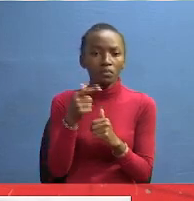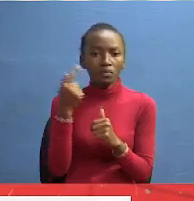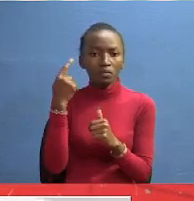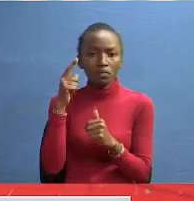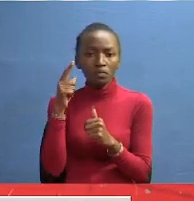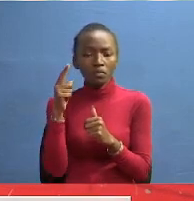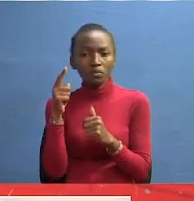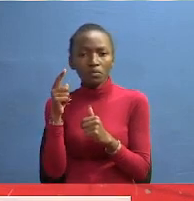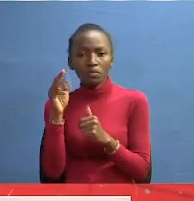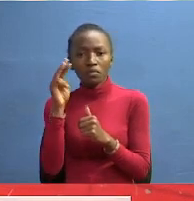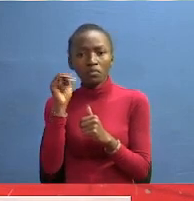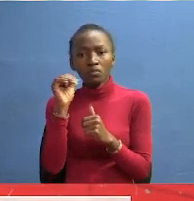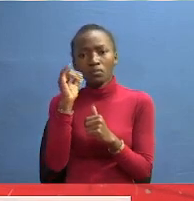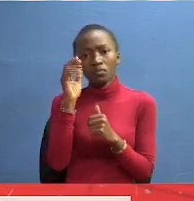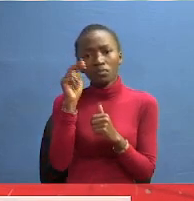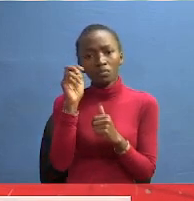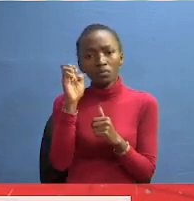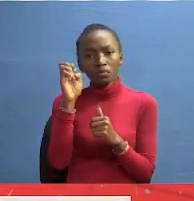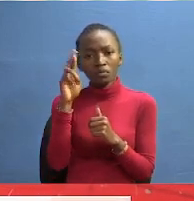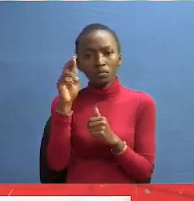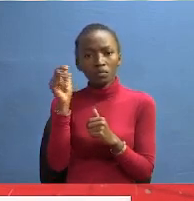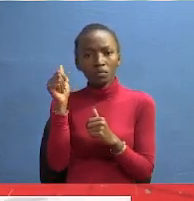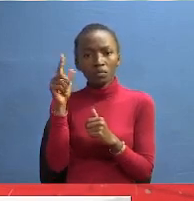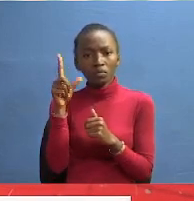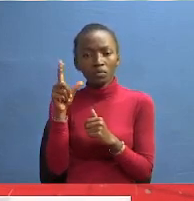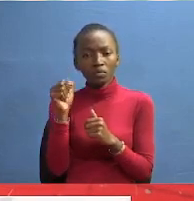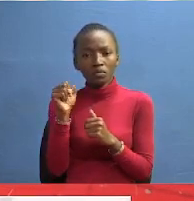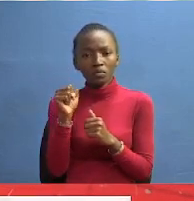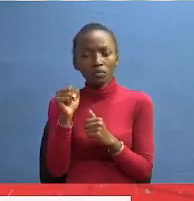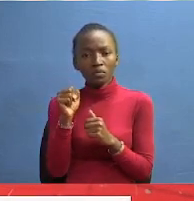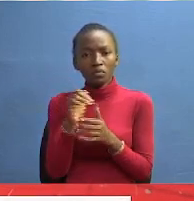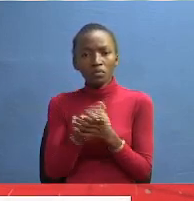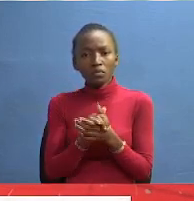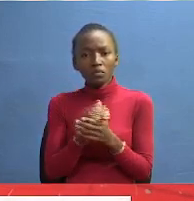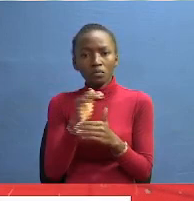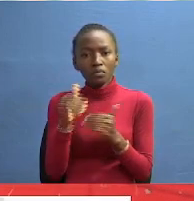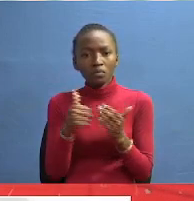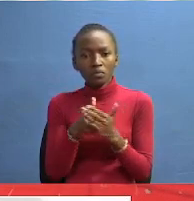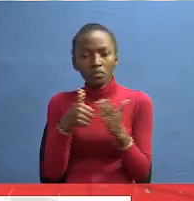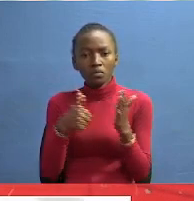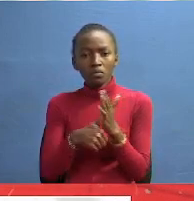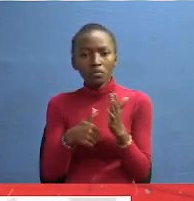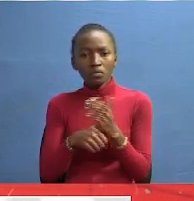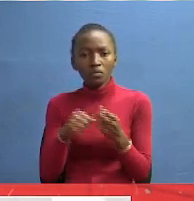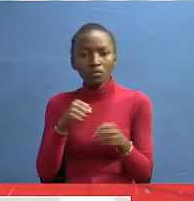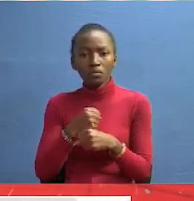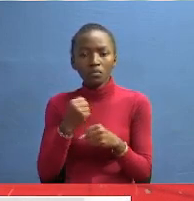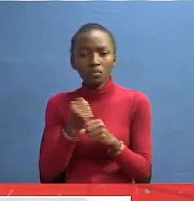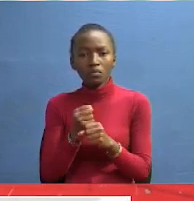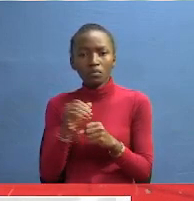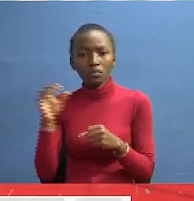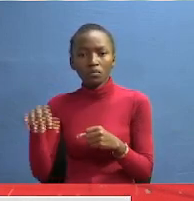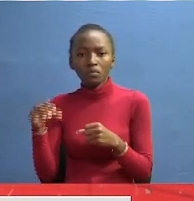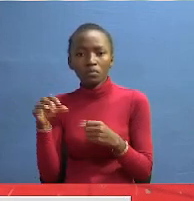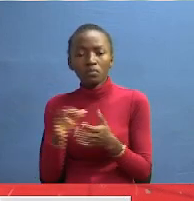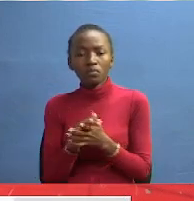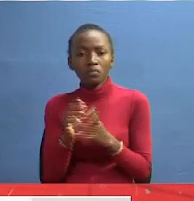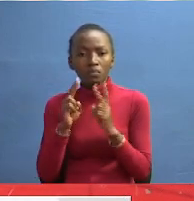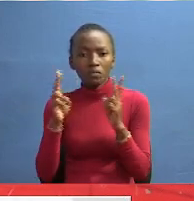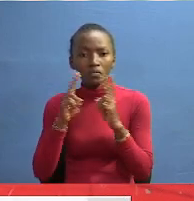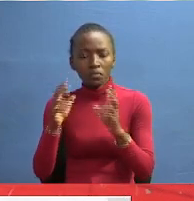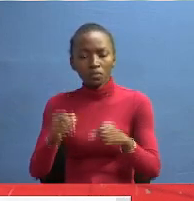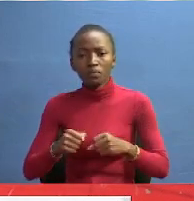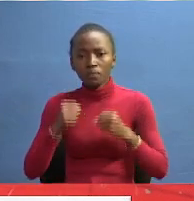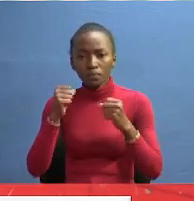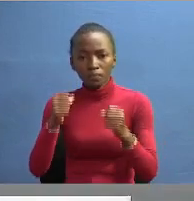that there are in Congo. And so all those problems compounded, they have made Congo to be extremely difficult. All